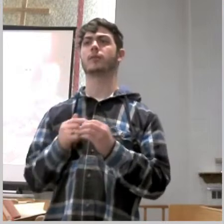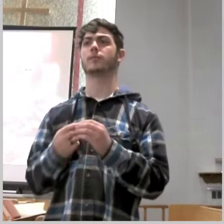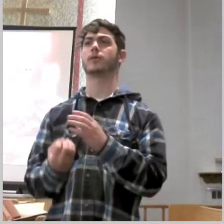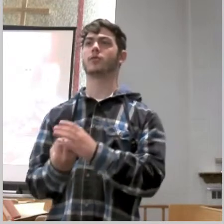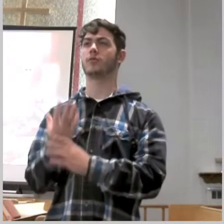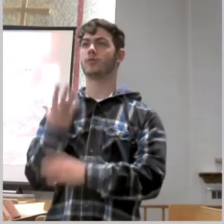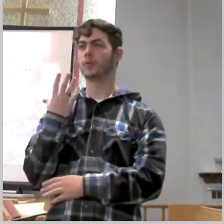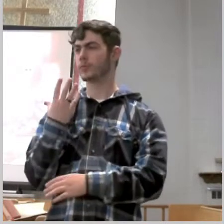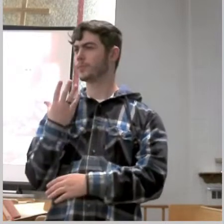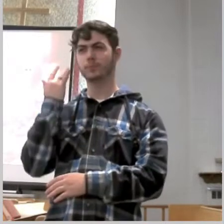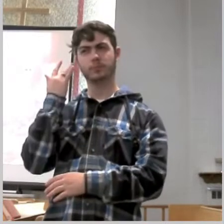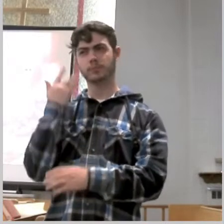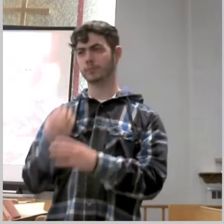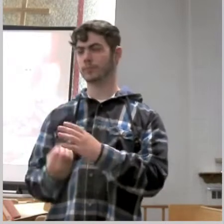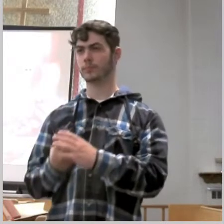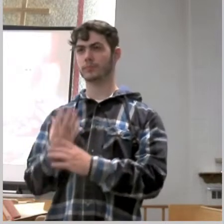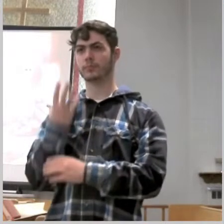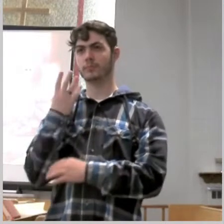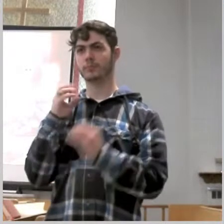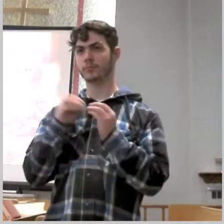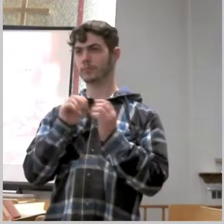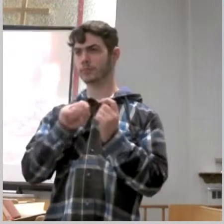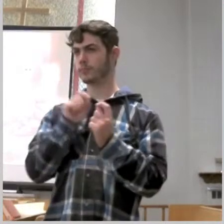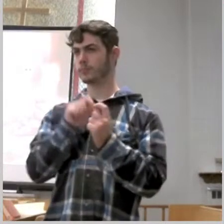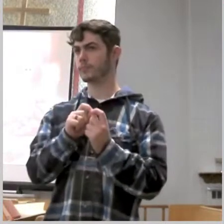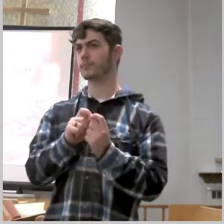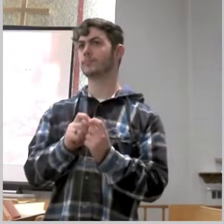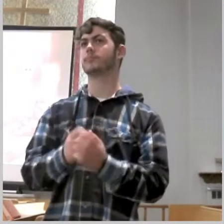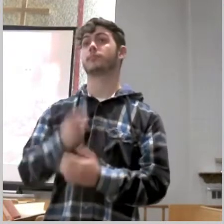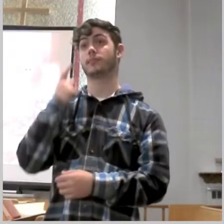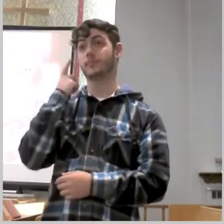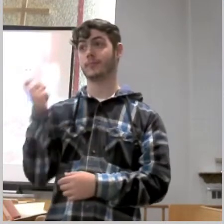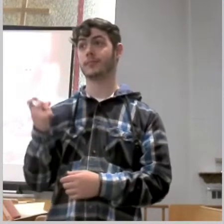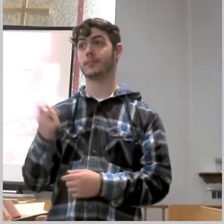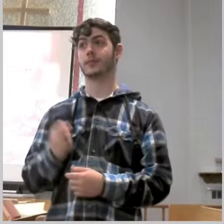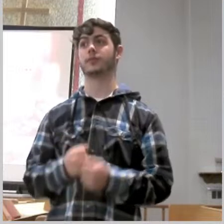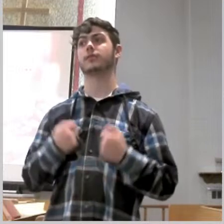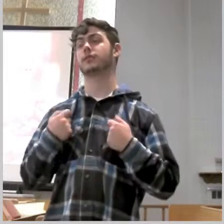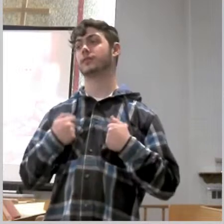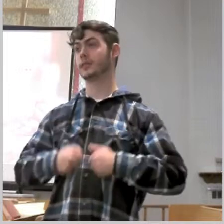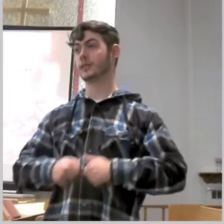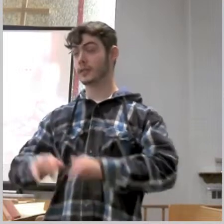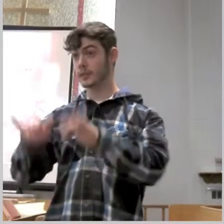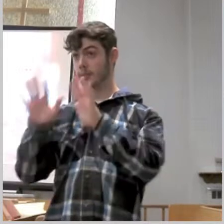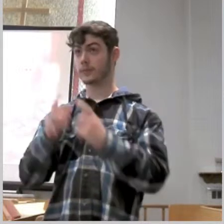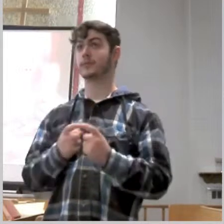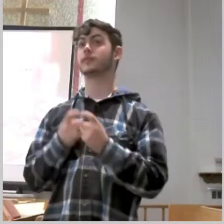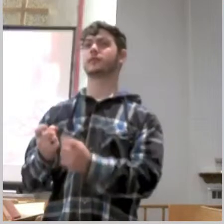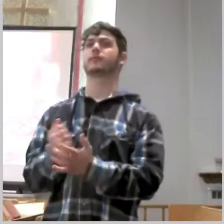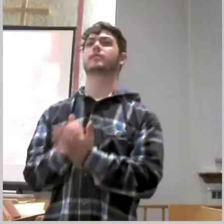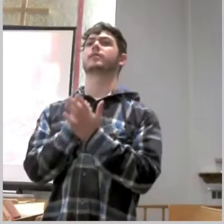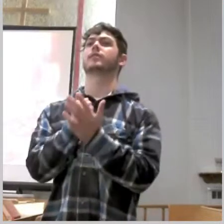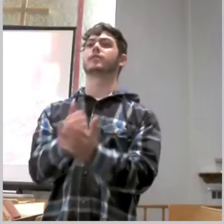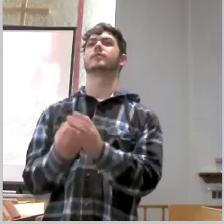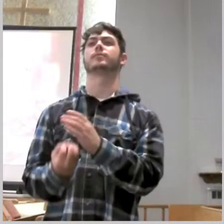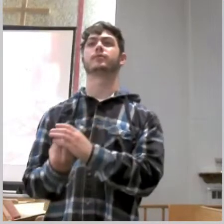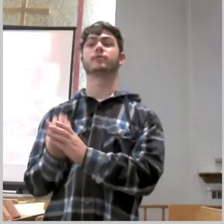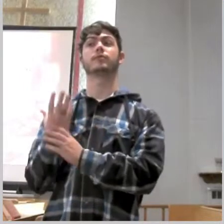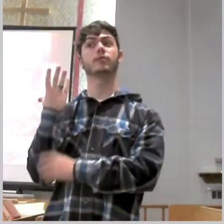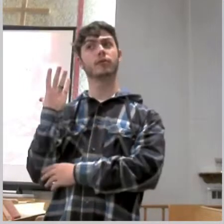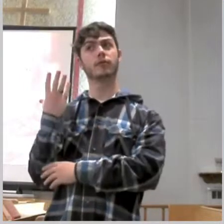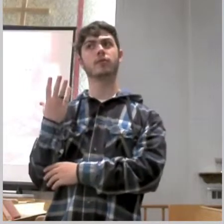Well, more specifically, because giving sacrificially is going to help us grow as children of